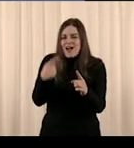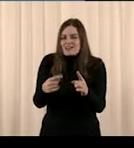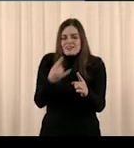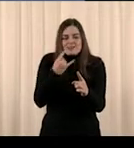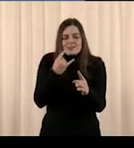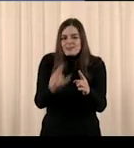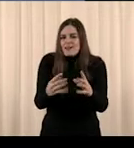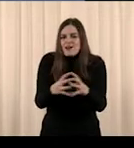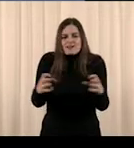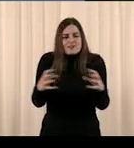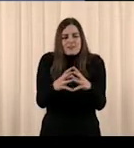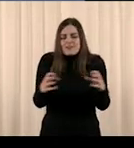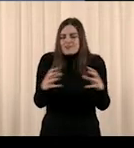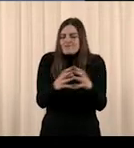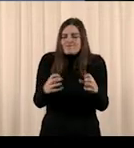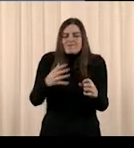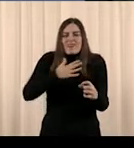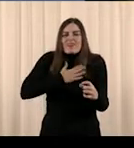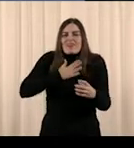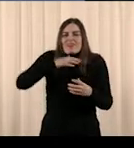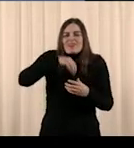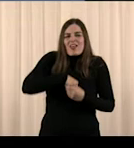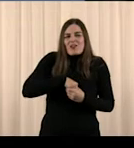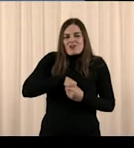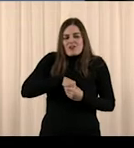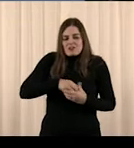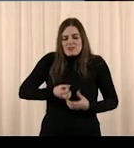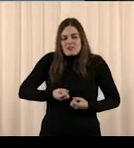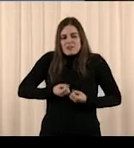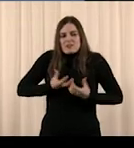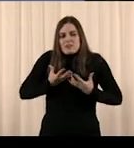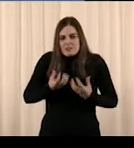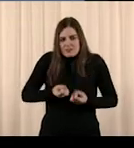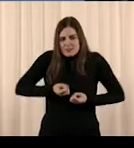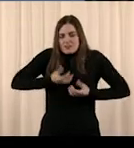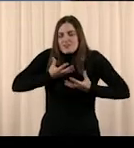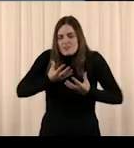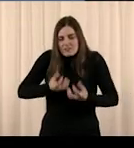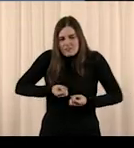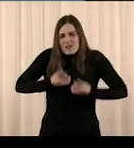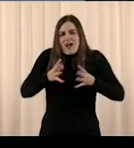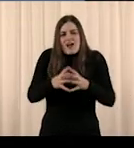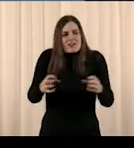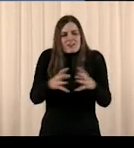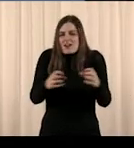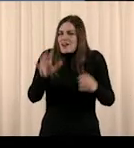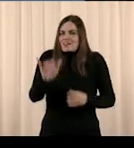interior that surfaces que aflora again, una and again, y otra and again, y otra and again. Y otra vez.